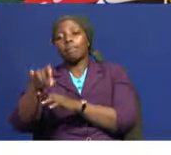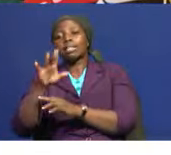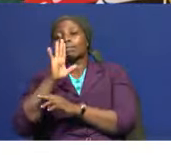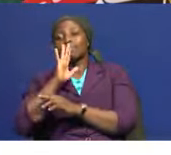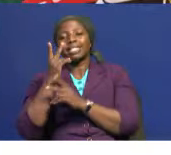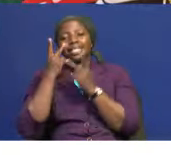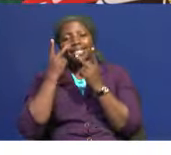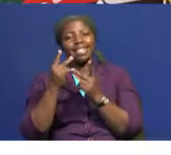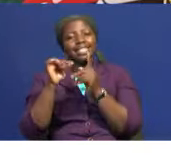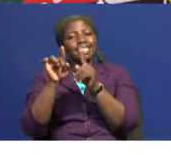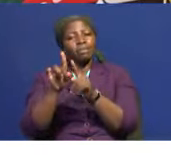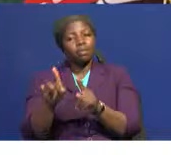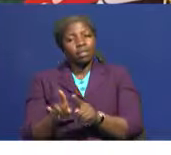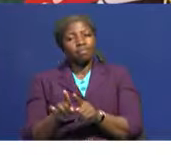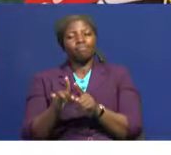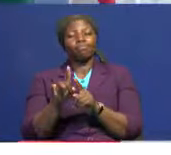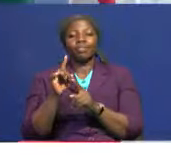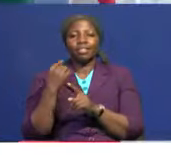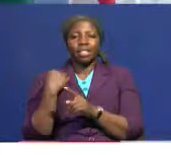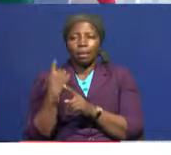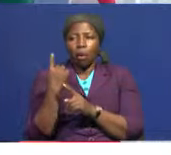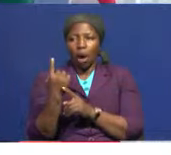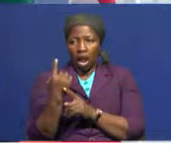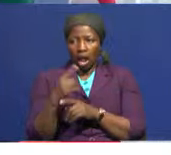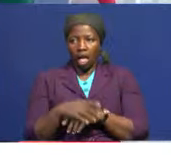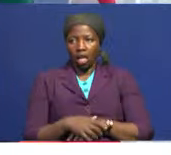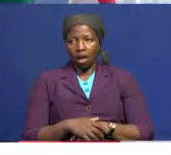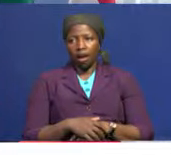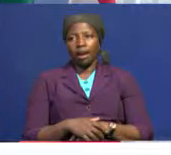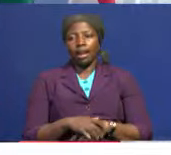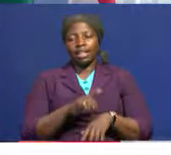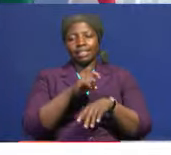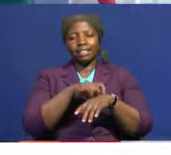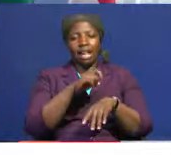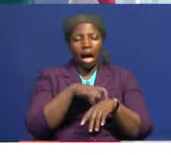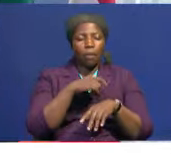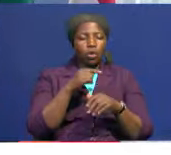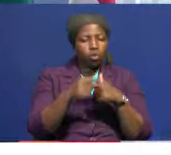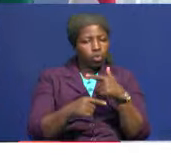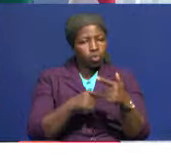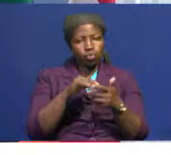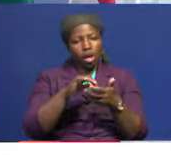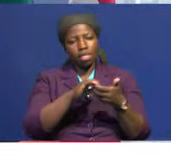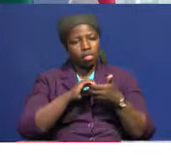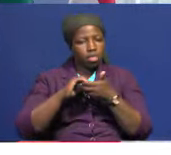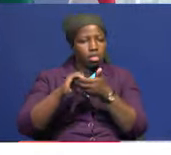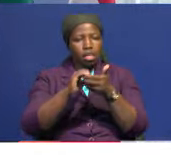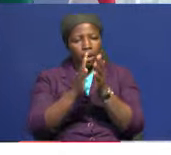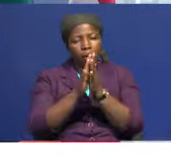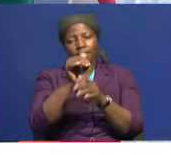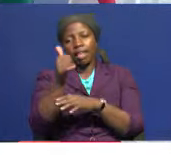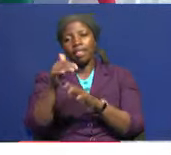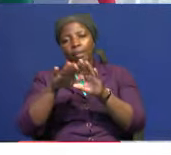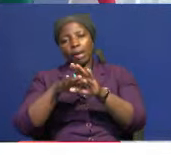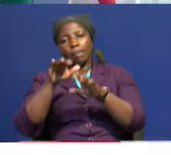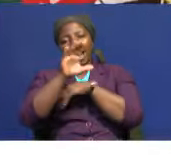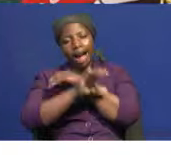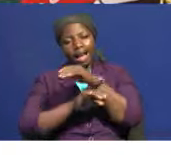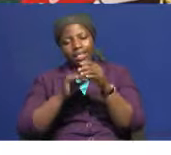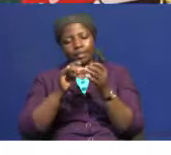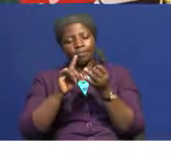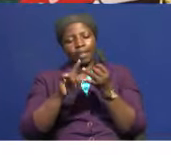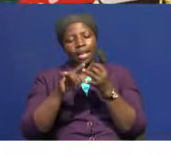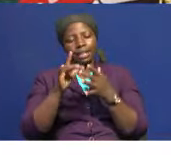an exceptional and priority case, as stated. As we intensify our engagement with other member states, interested